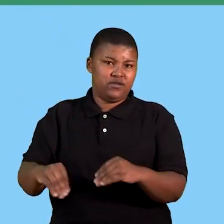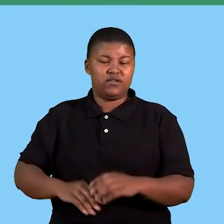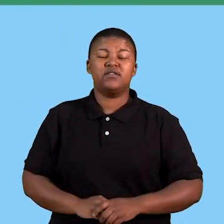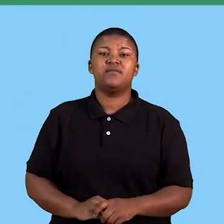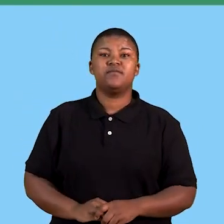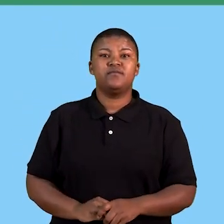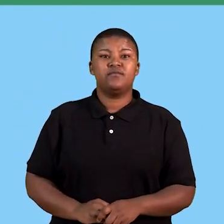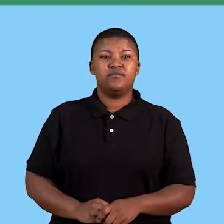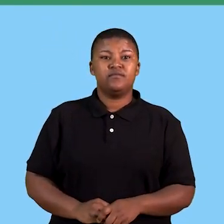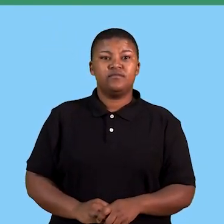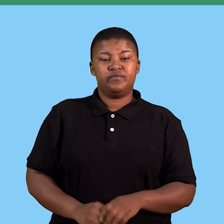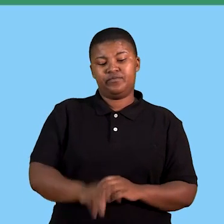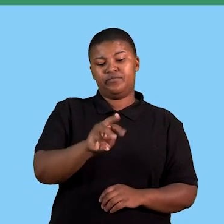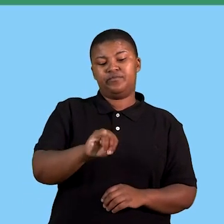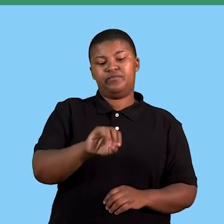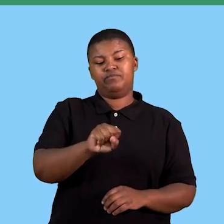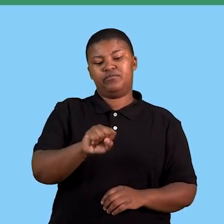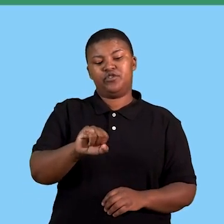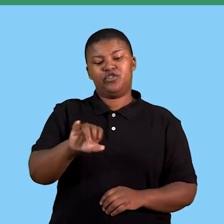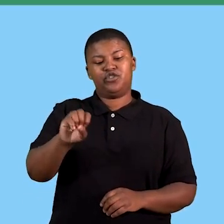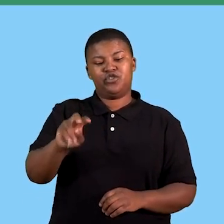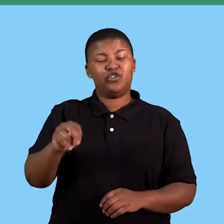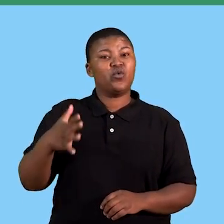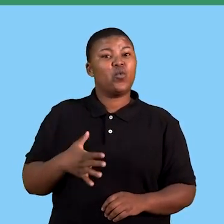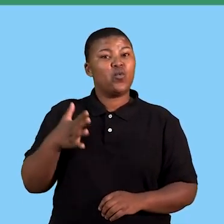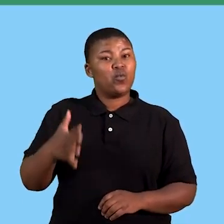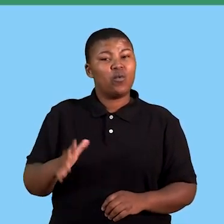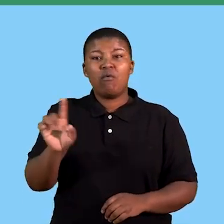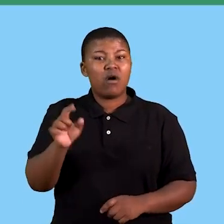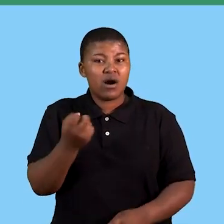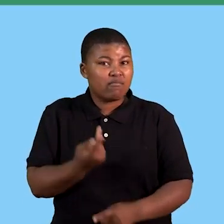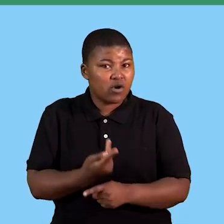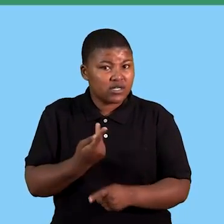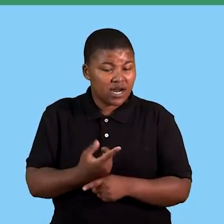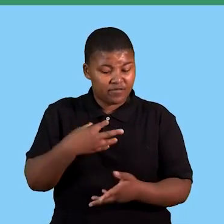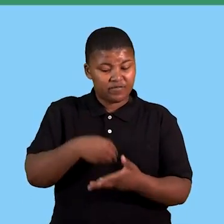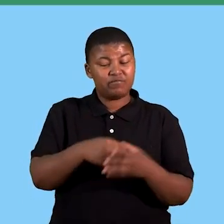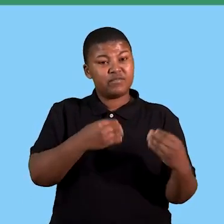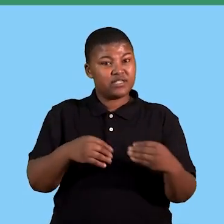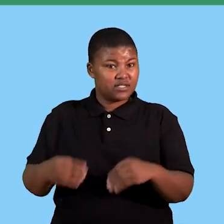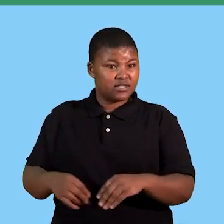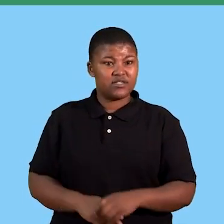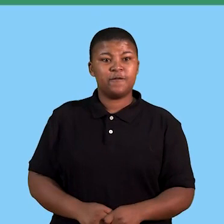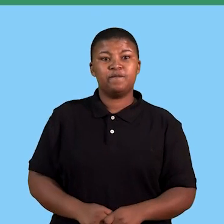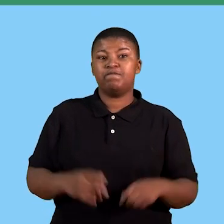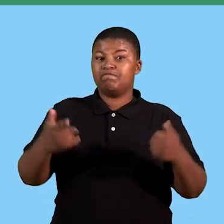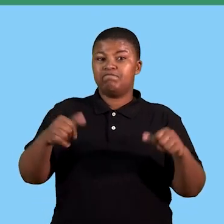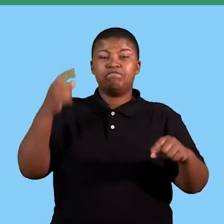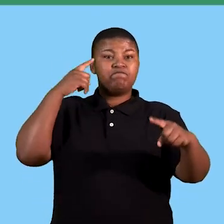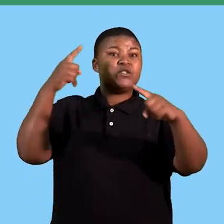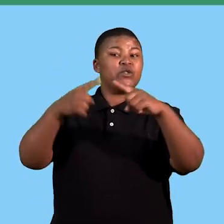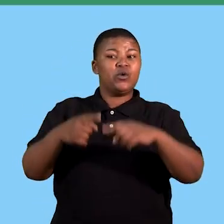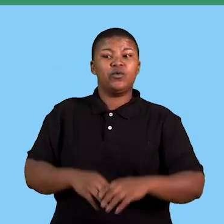already know this. The mission statement refers to what we want for our product in the business, and the goal